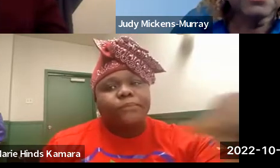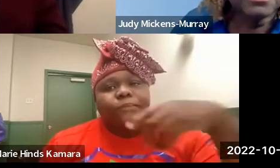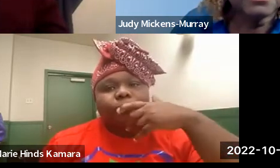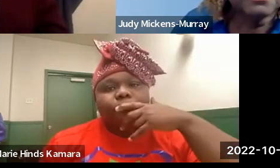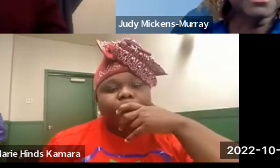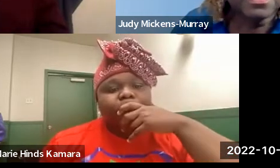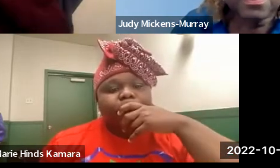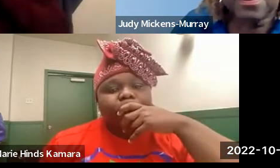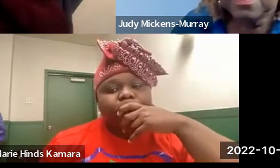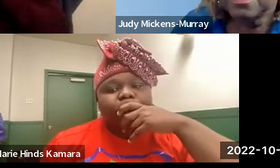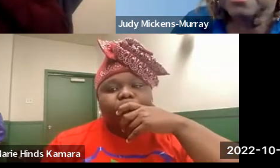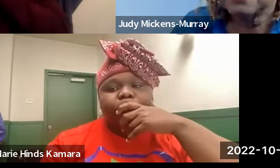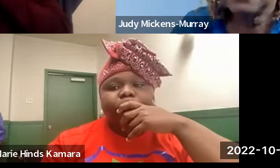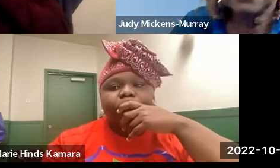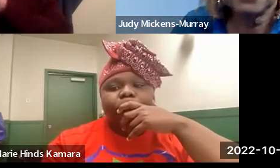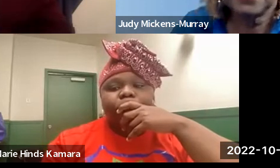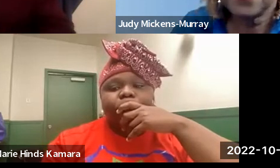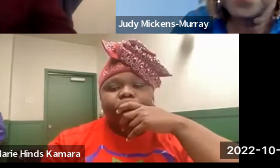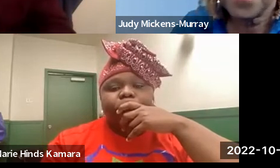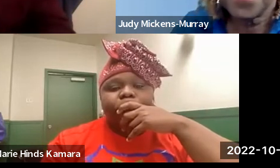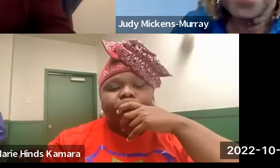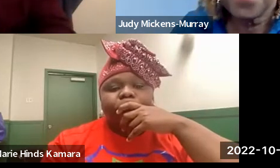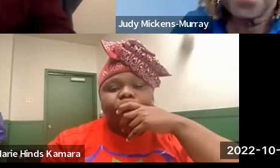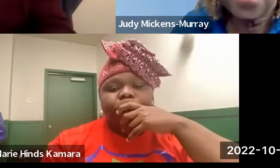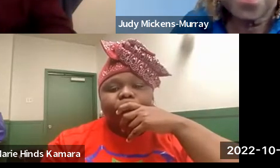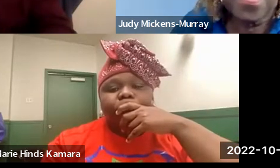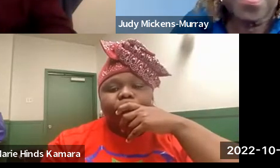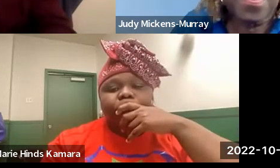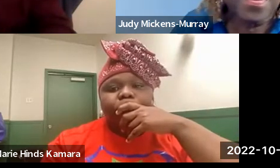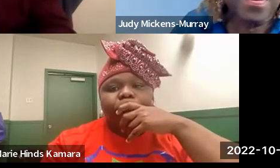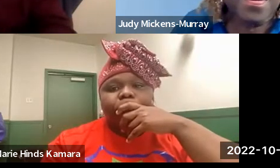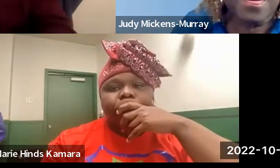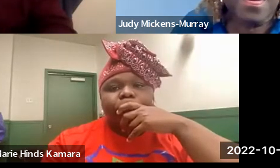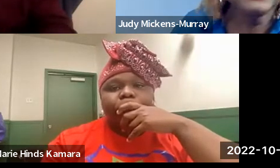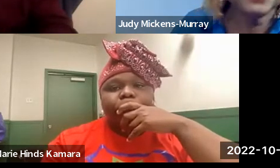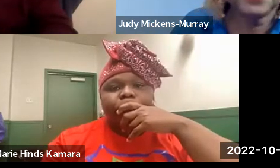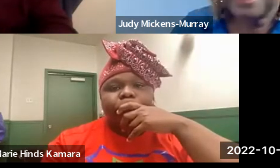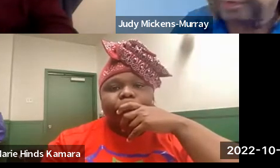Ms. Tucker, is she in the queue? Oh, I see her, but she's muted.